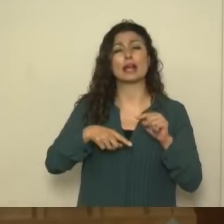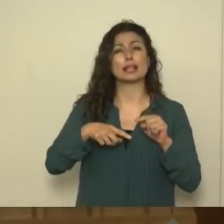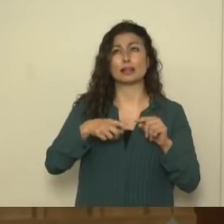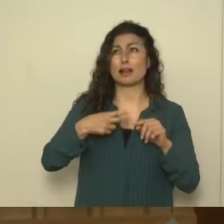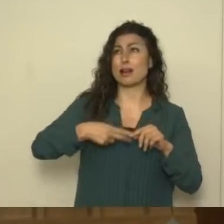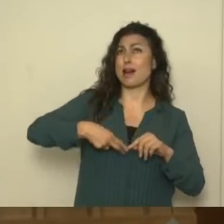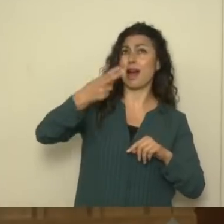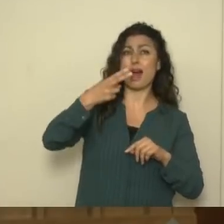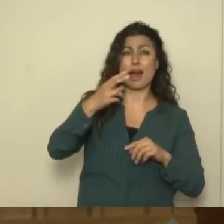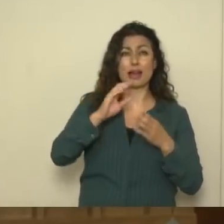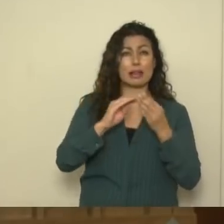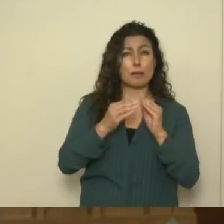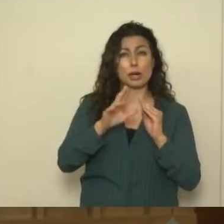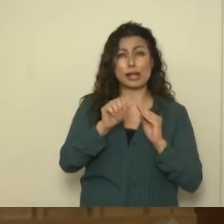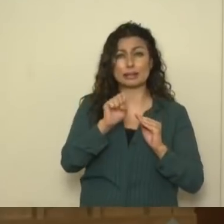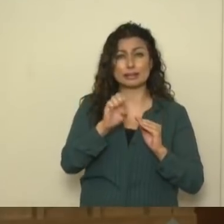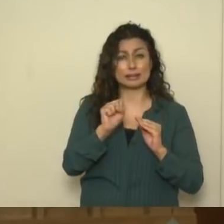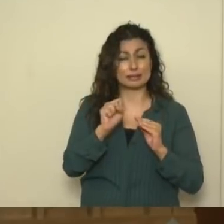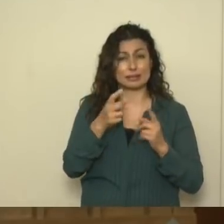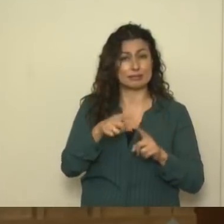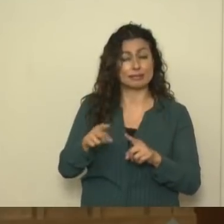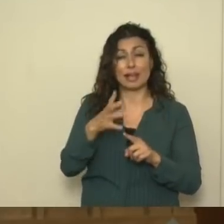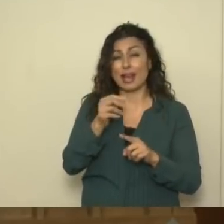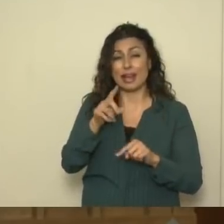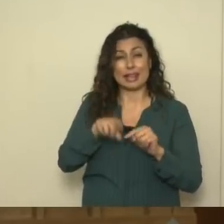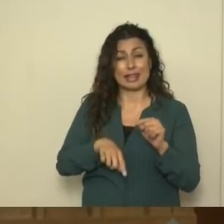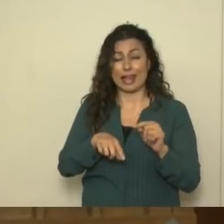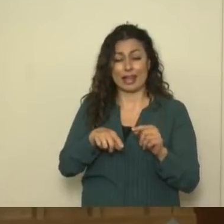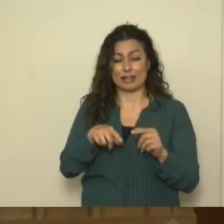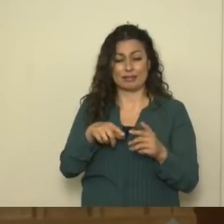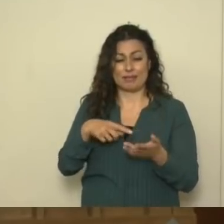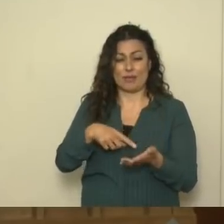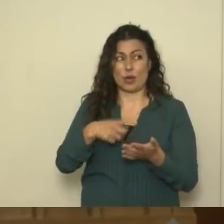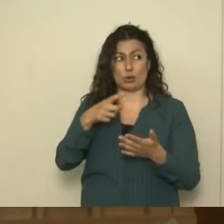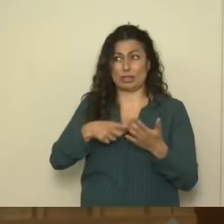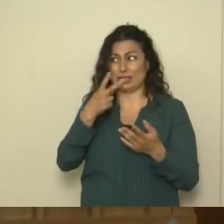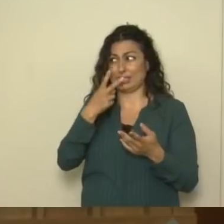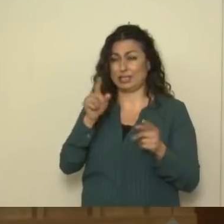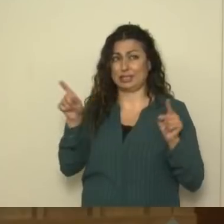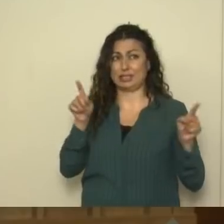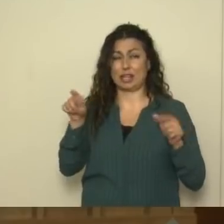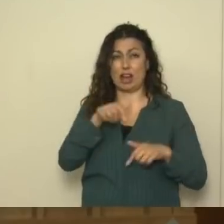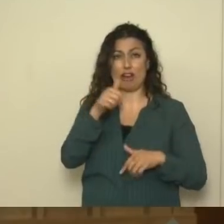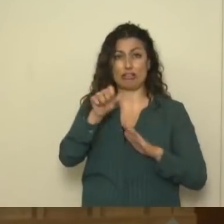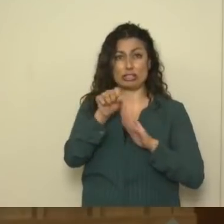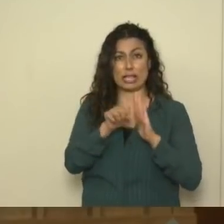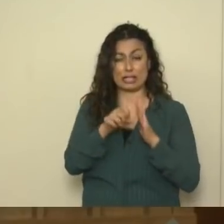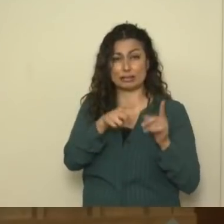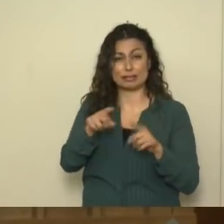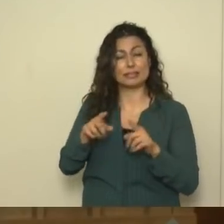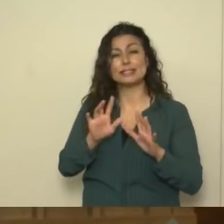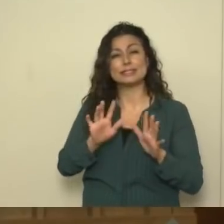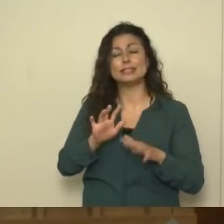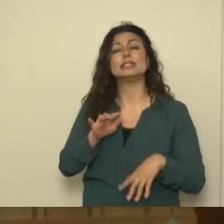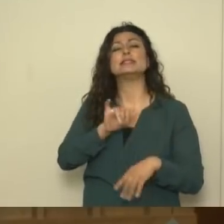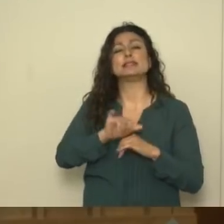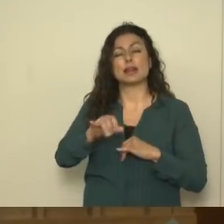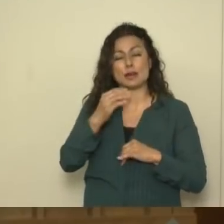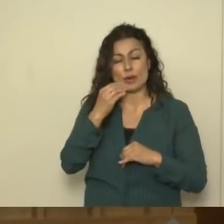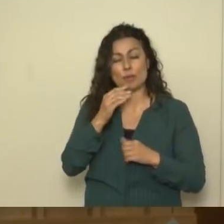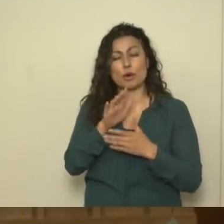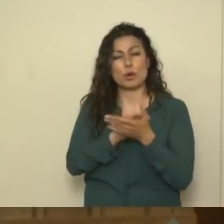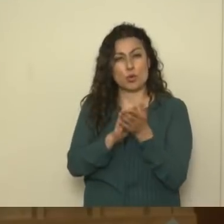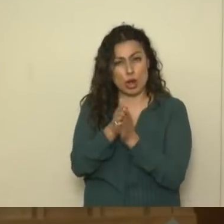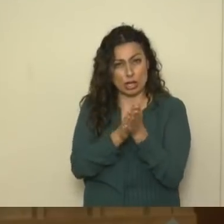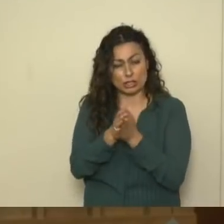ever number of cases, and we can't afford the results that our neighbors are having. So again, stay at home, wash your hands, wear